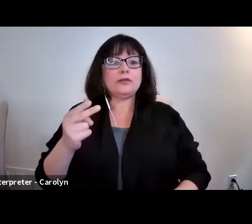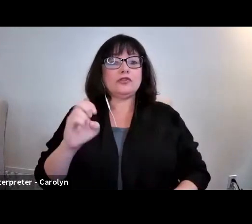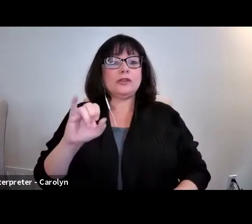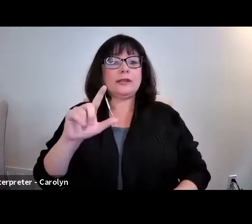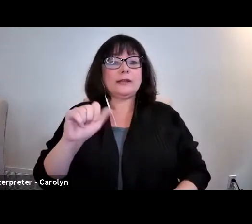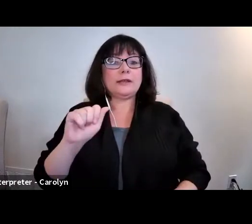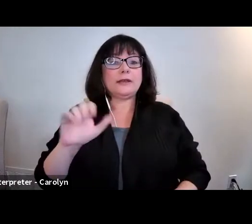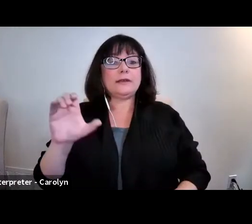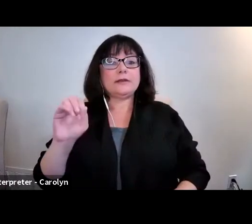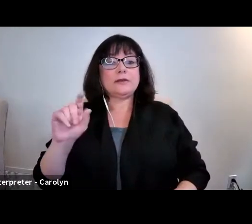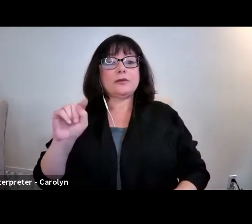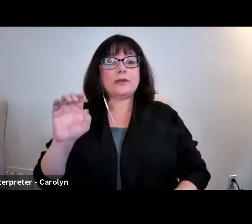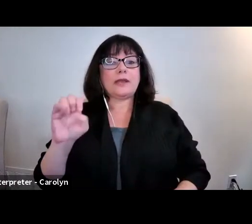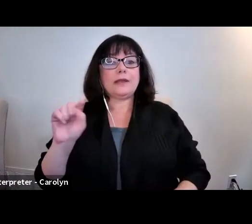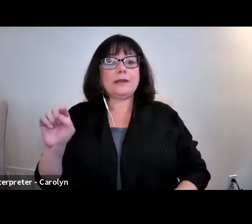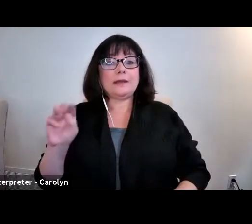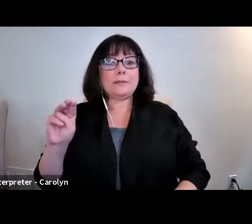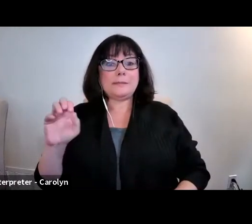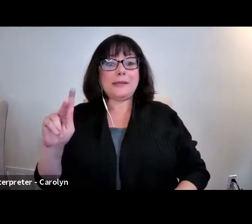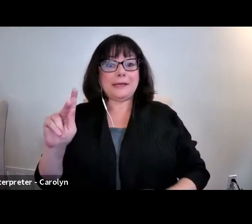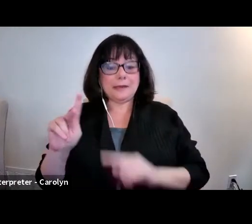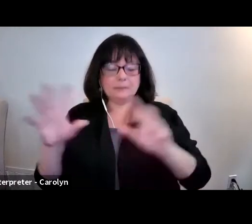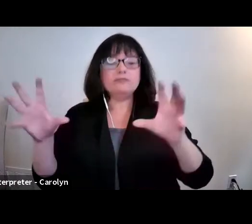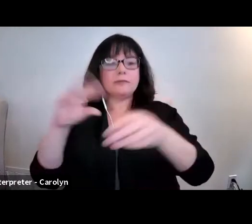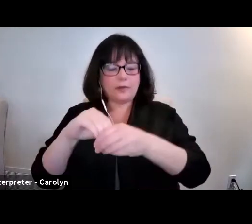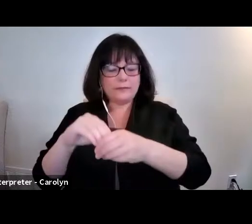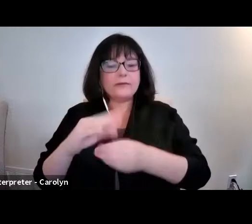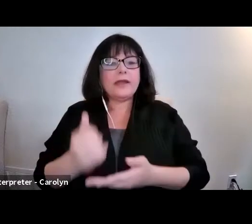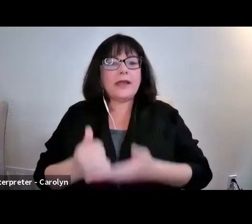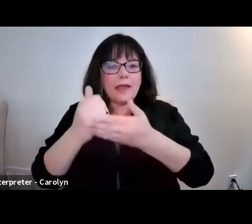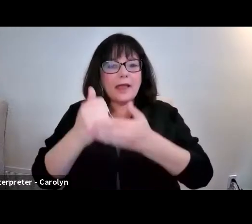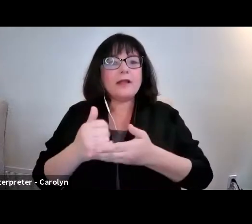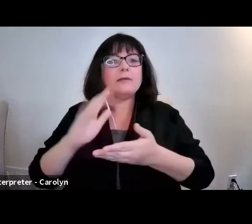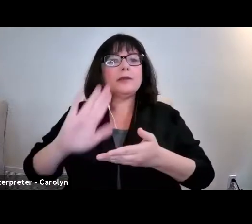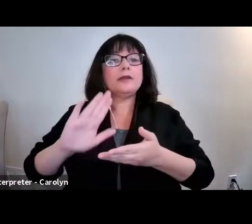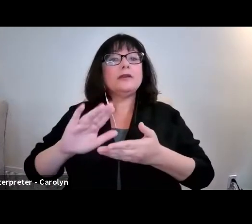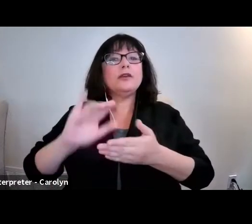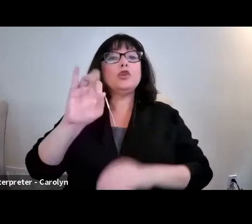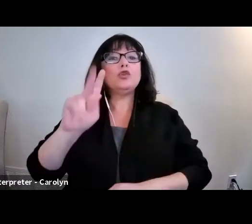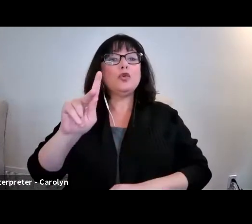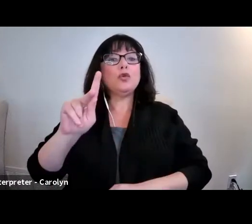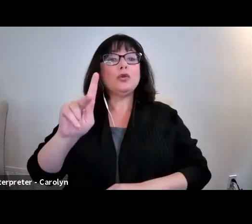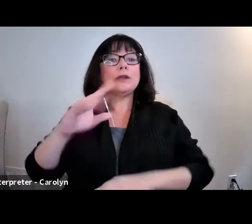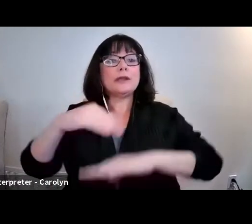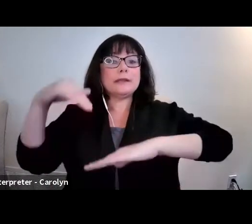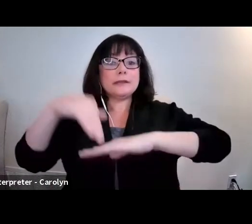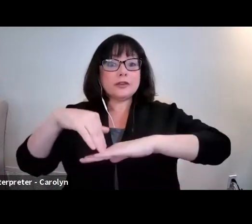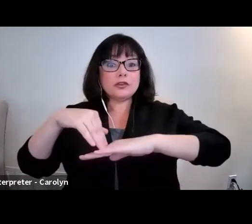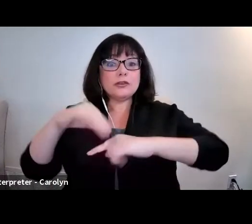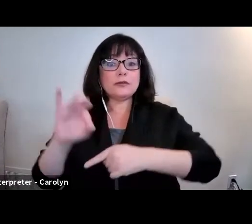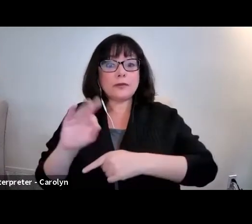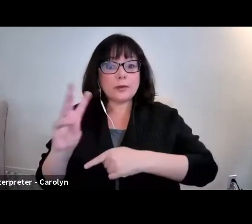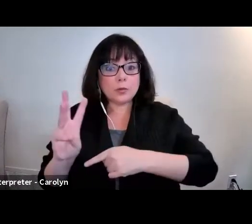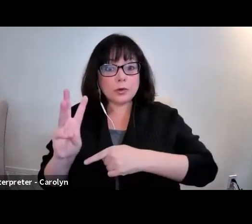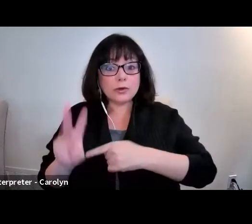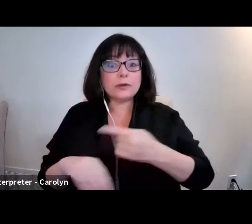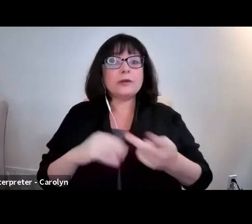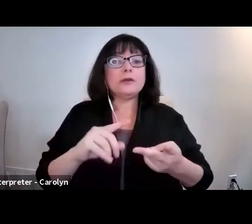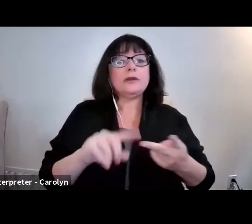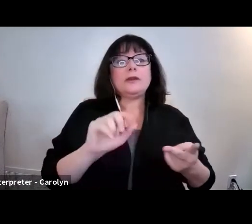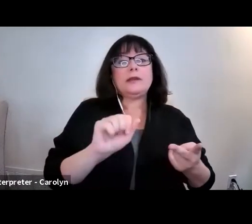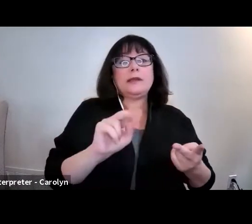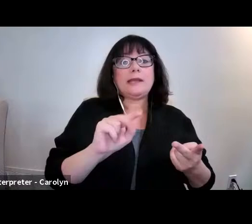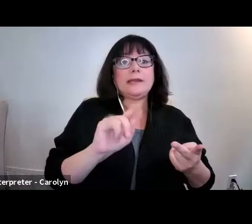equity plan that will bring together York's Indigenous framework, our anti-Black racism framework in progress, our